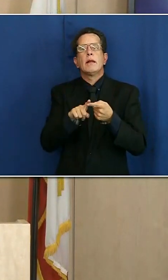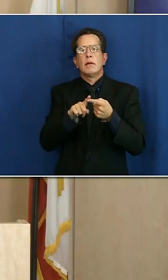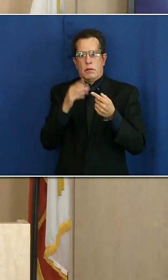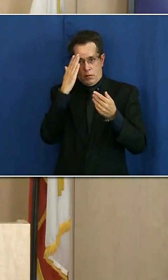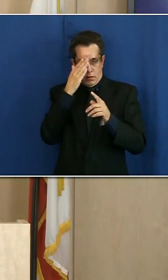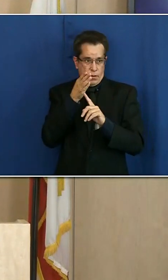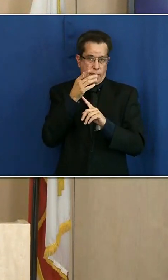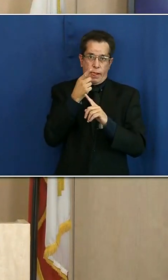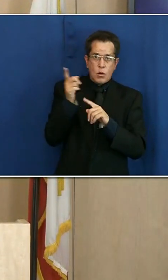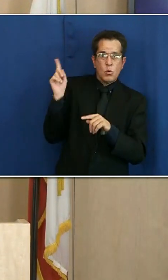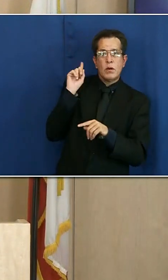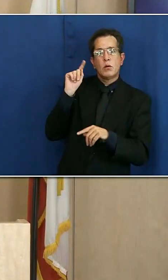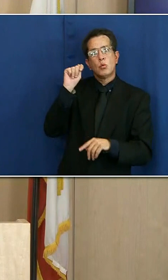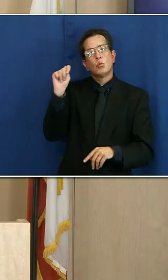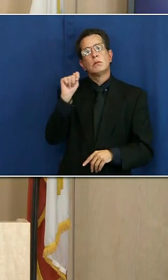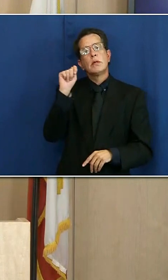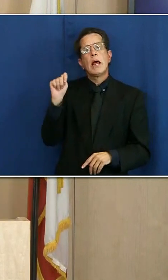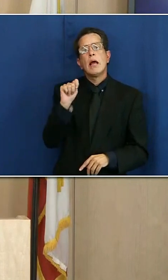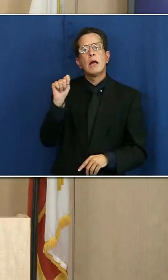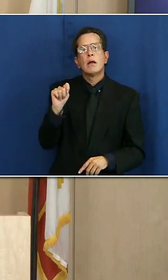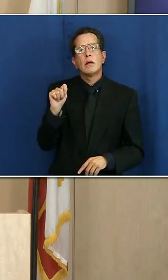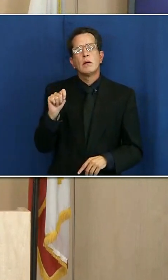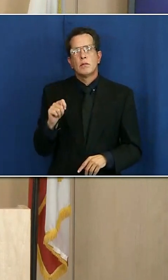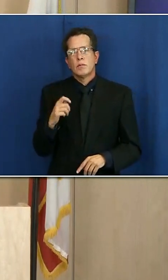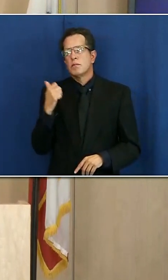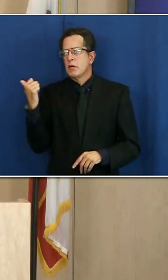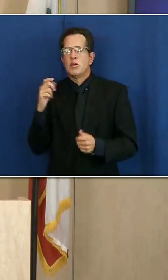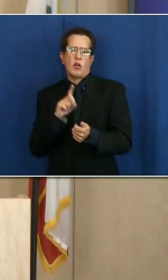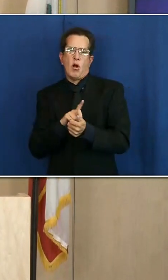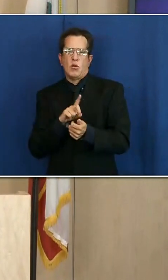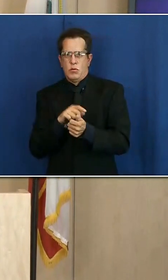past Tuesday? Dr. Wooten?